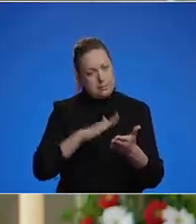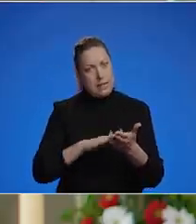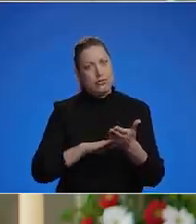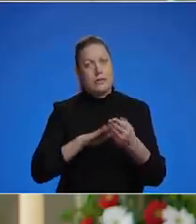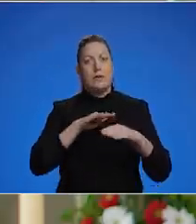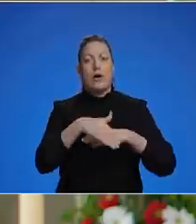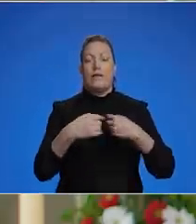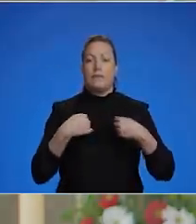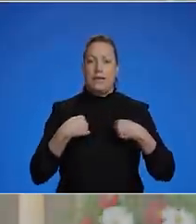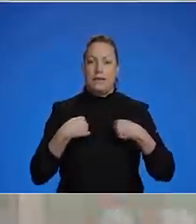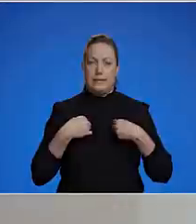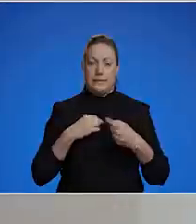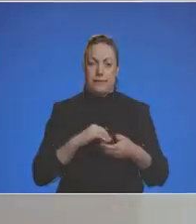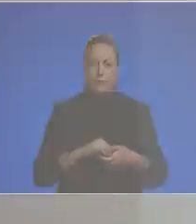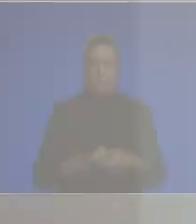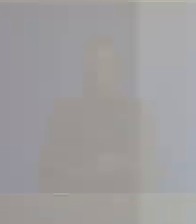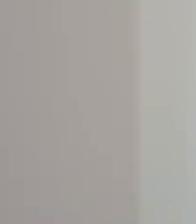in memory of me."